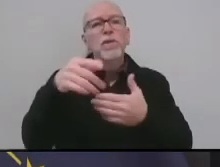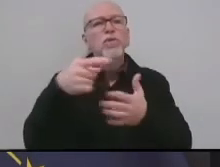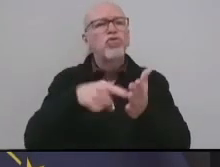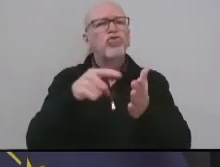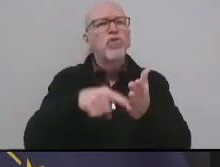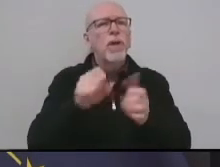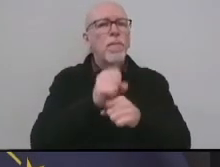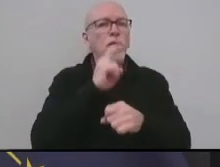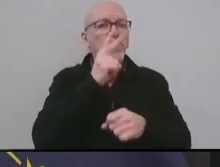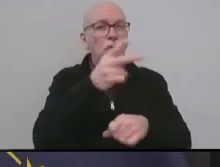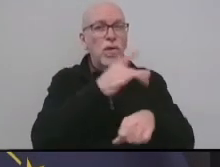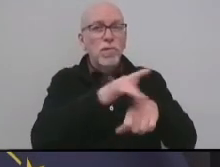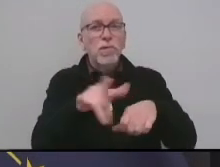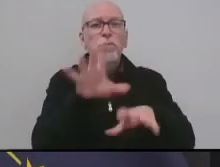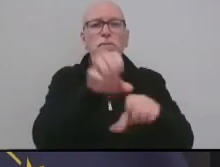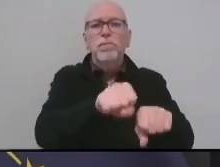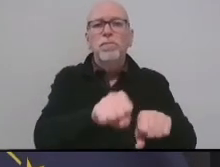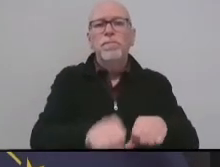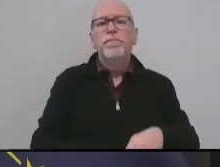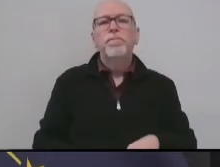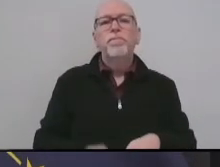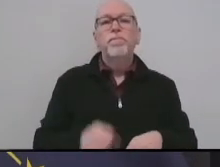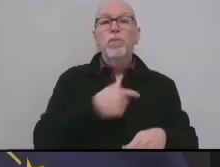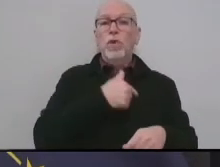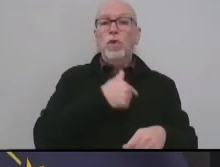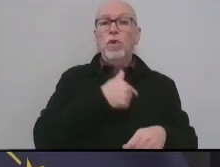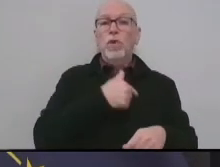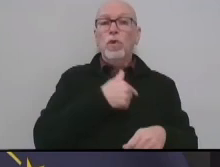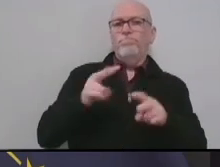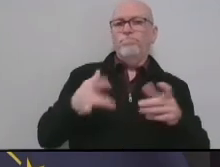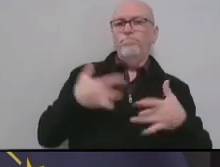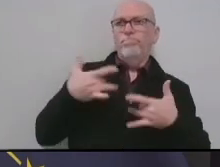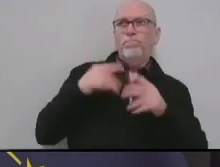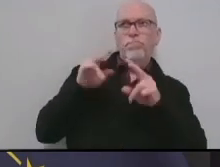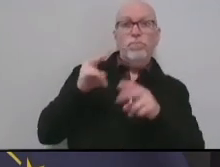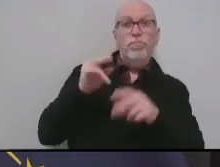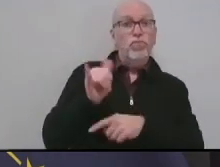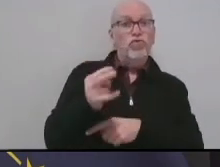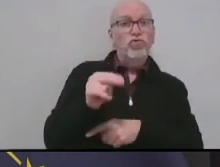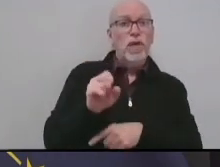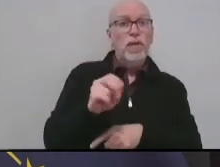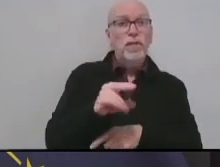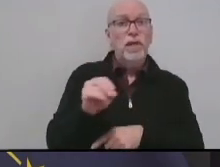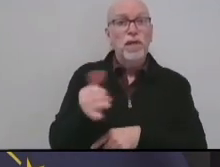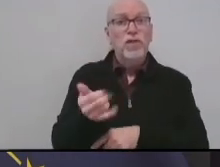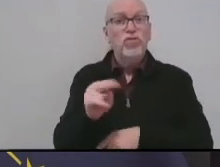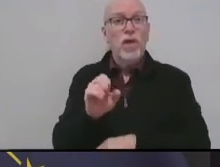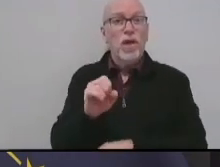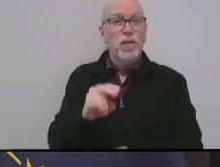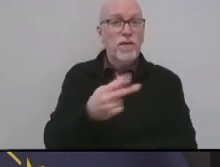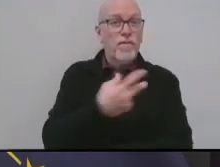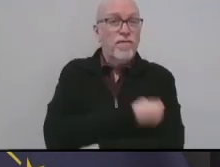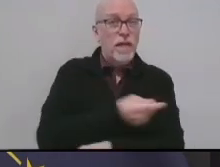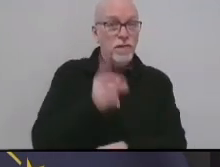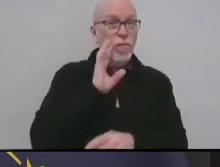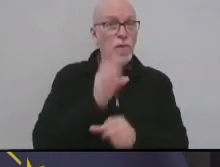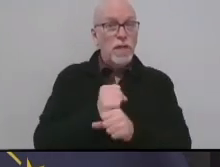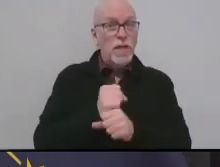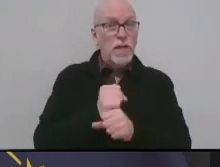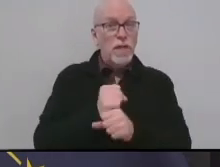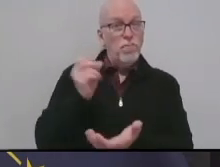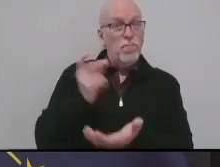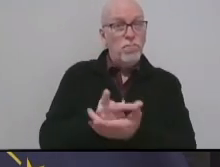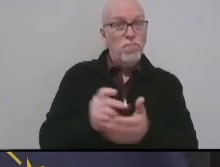As Dr. Box mentioned, we are eagerly awaiting word on whether Johnson & Johnson vaccine will receive its emergency use